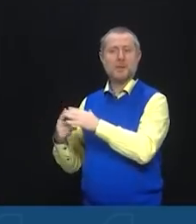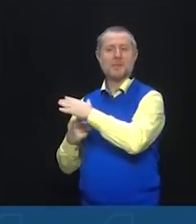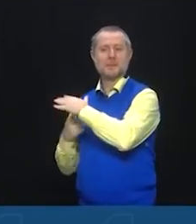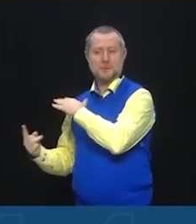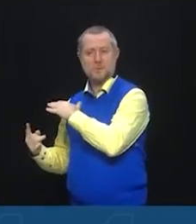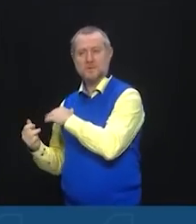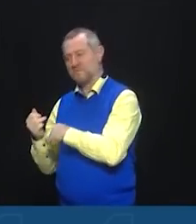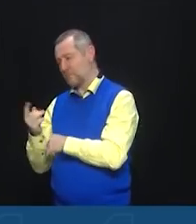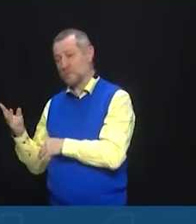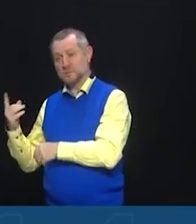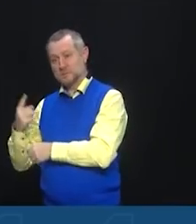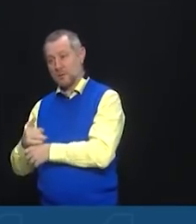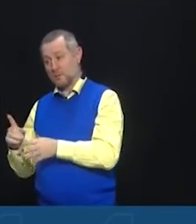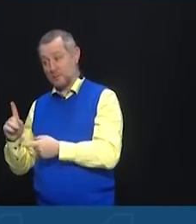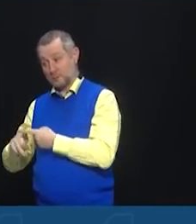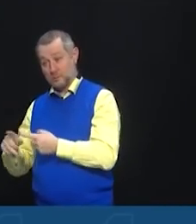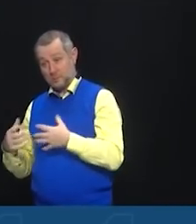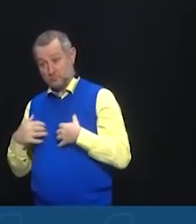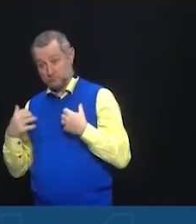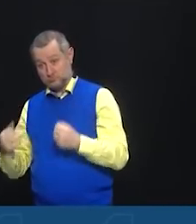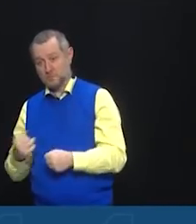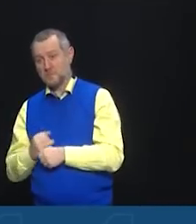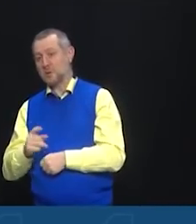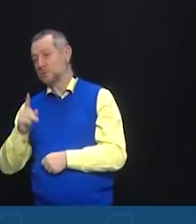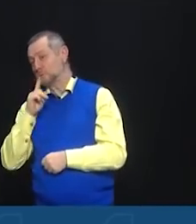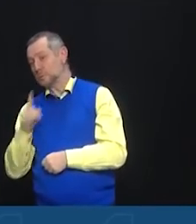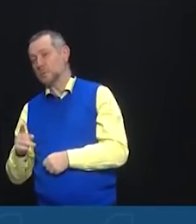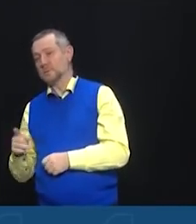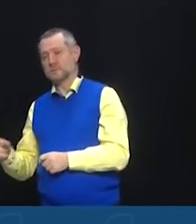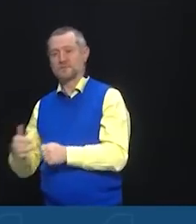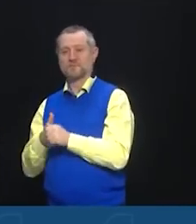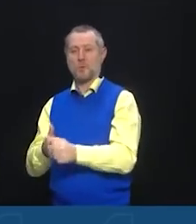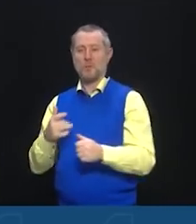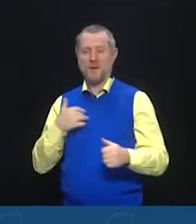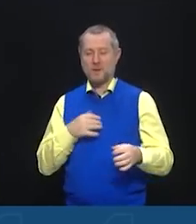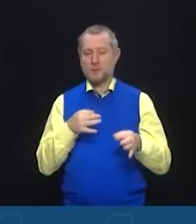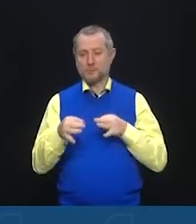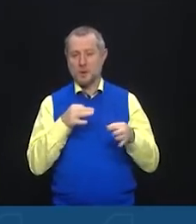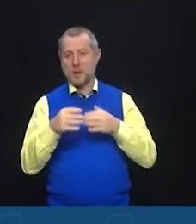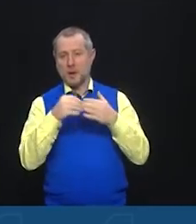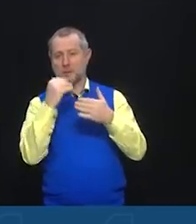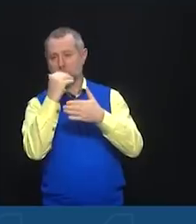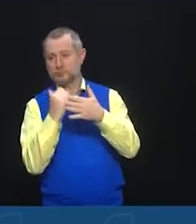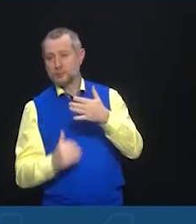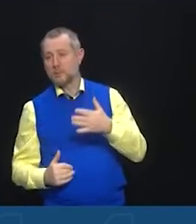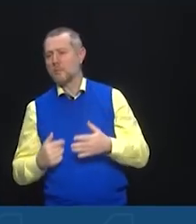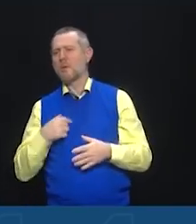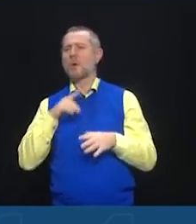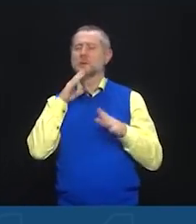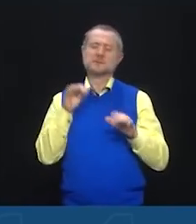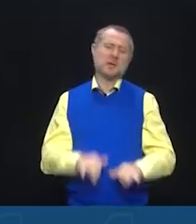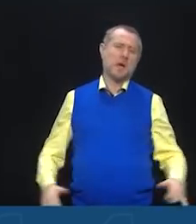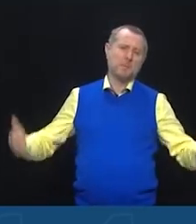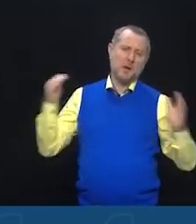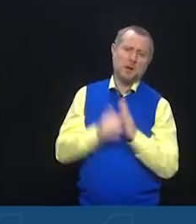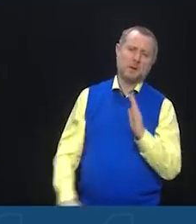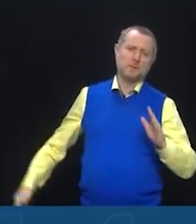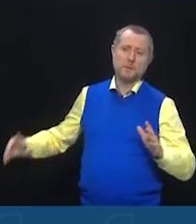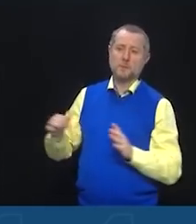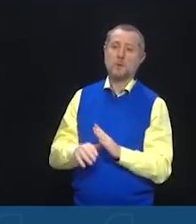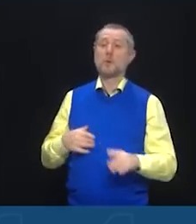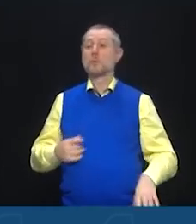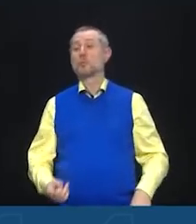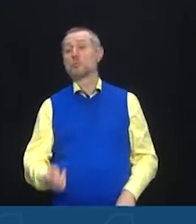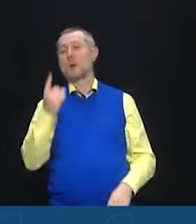days until they recover. We have to make sure that those are continuing to be followed. So we have said all along, there's not going to be one specific number because